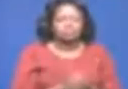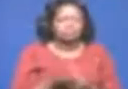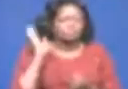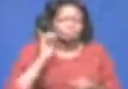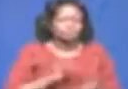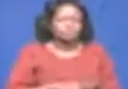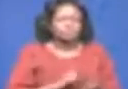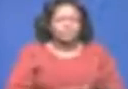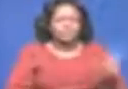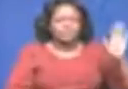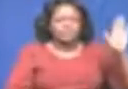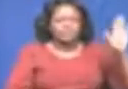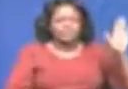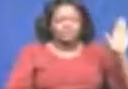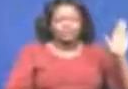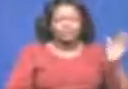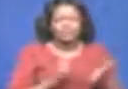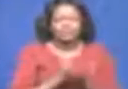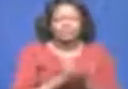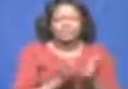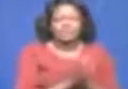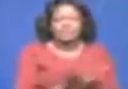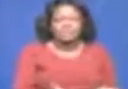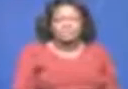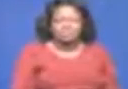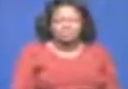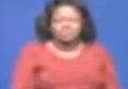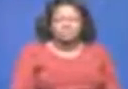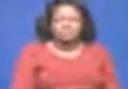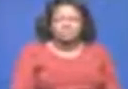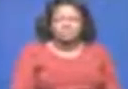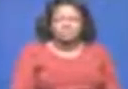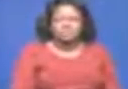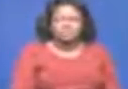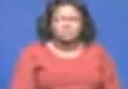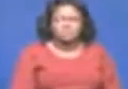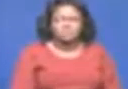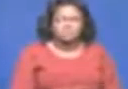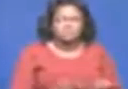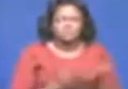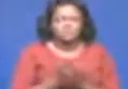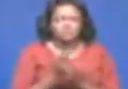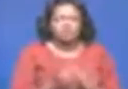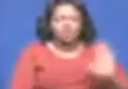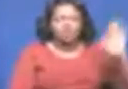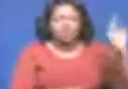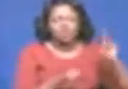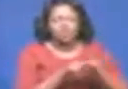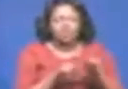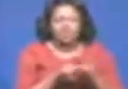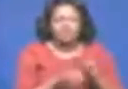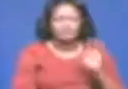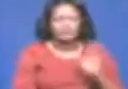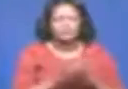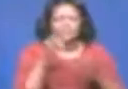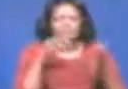oath of office and the integrity oath as developed by the Ethics